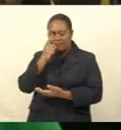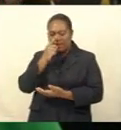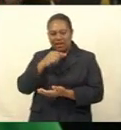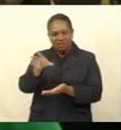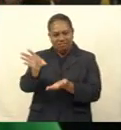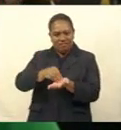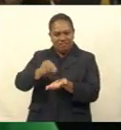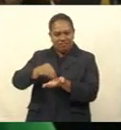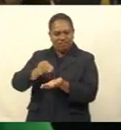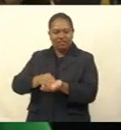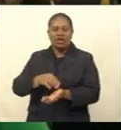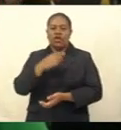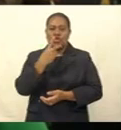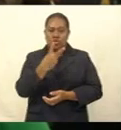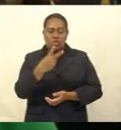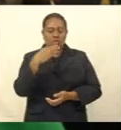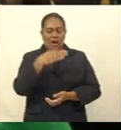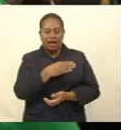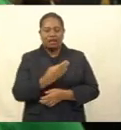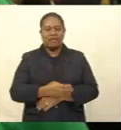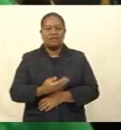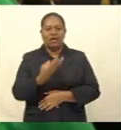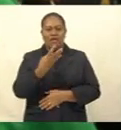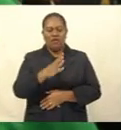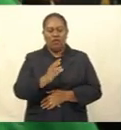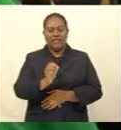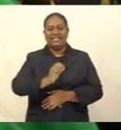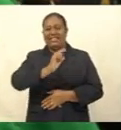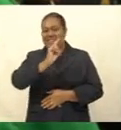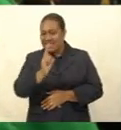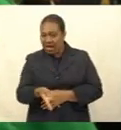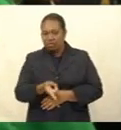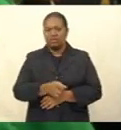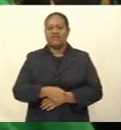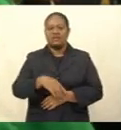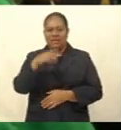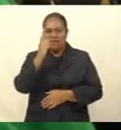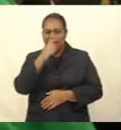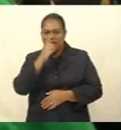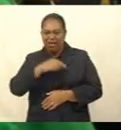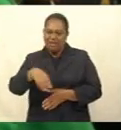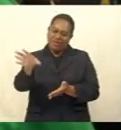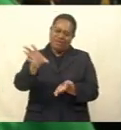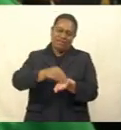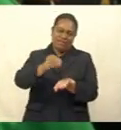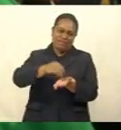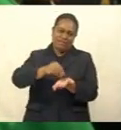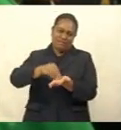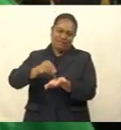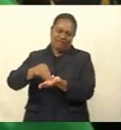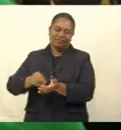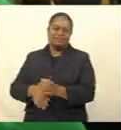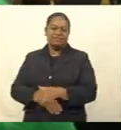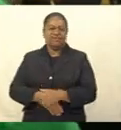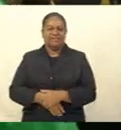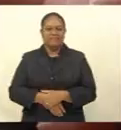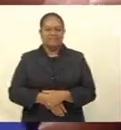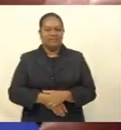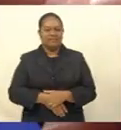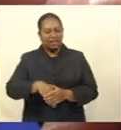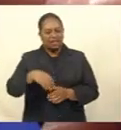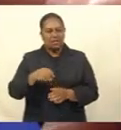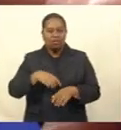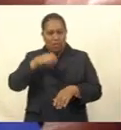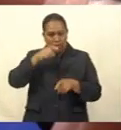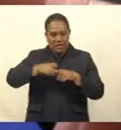have about 240,000 downloads. But of course, we would like more because there's a lot more adult